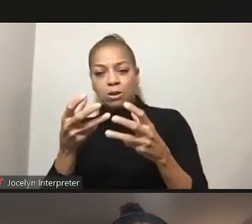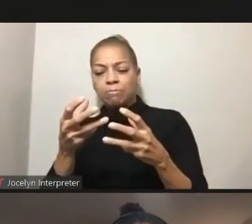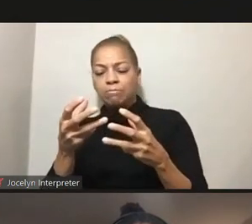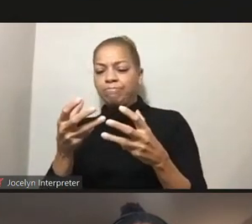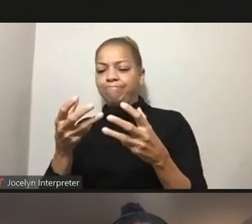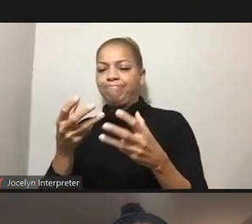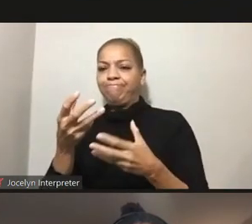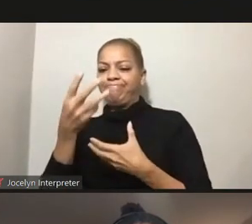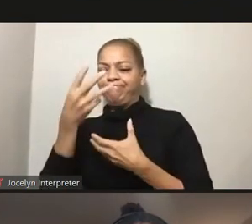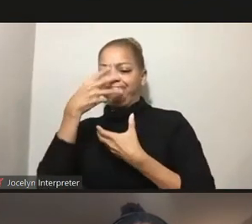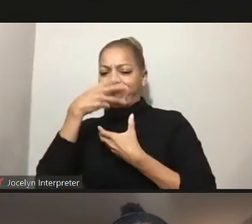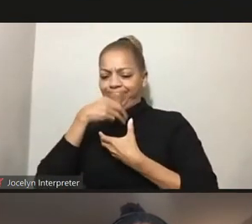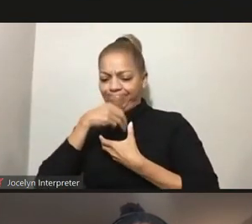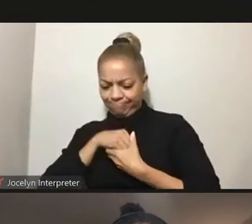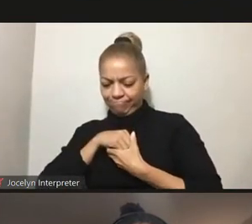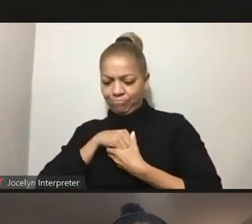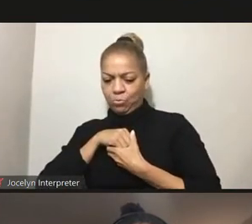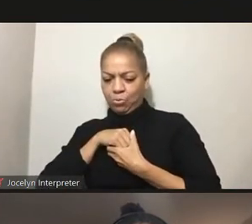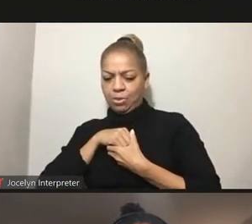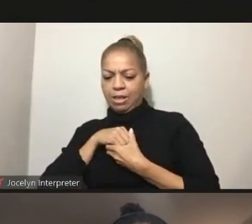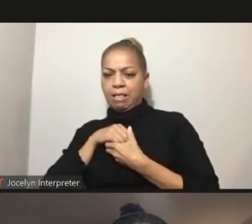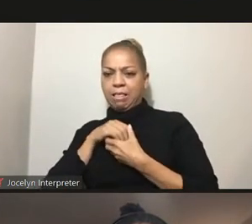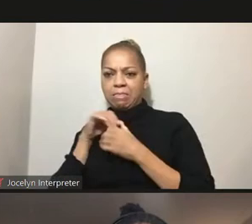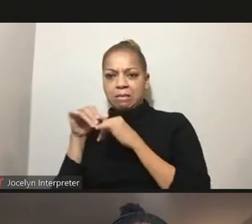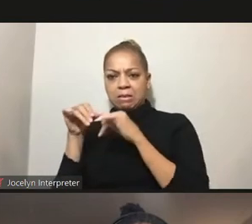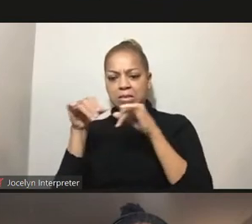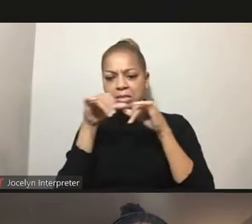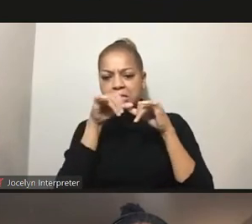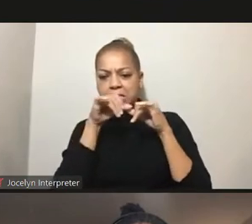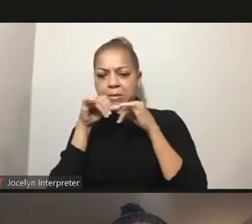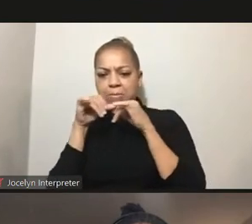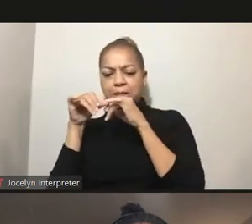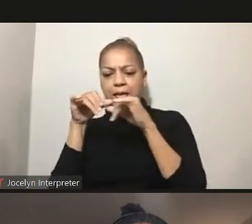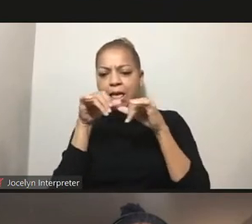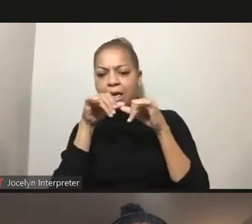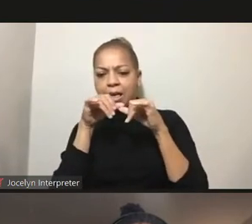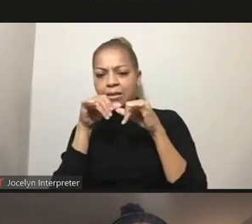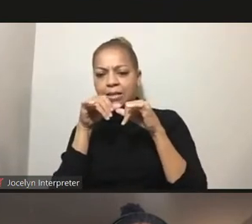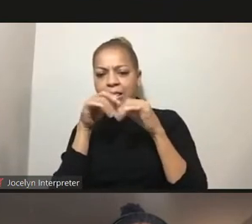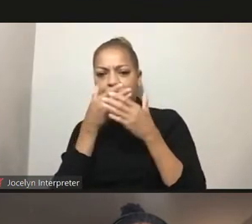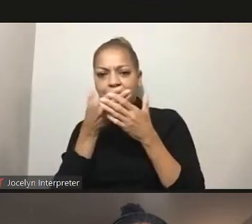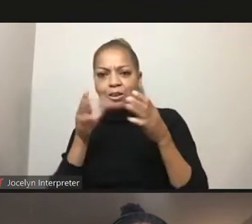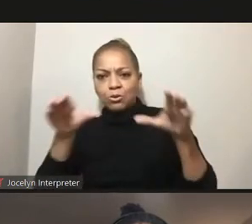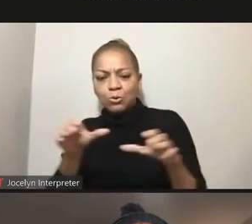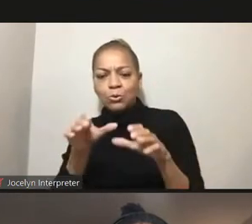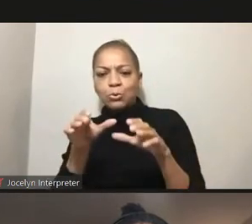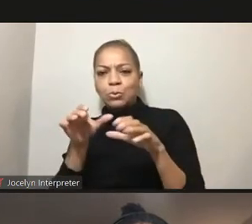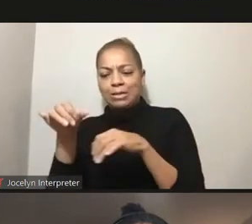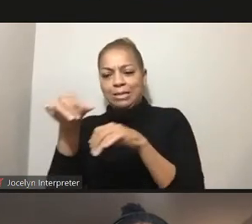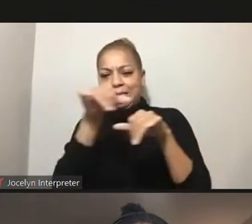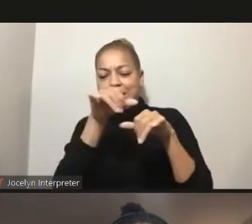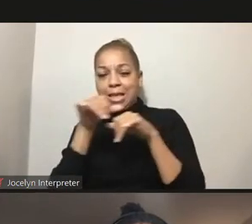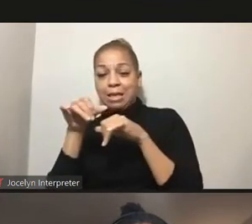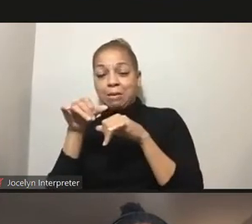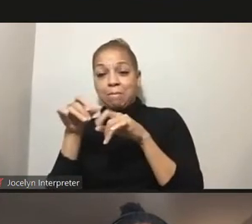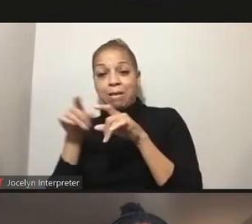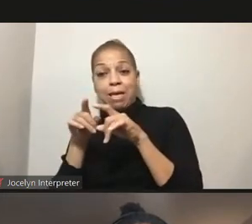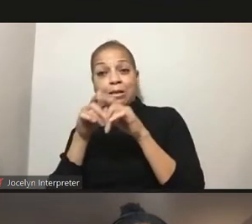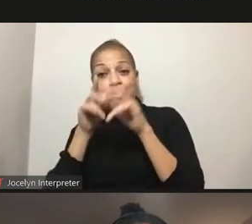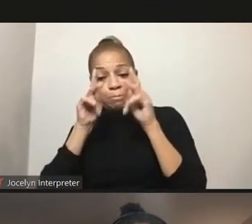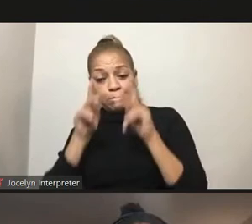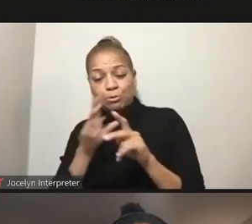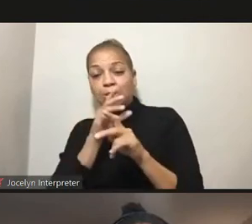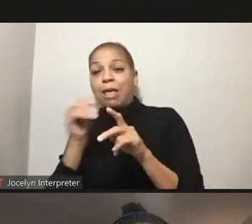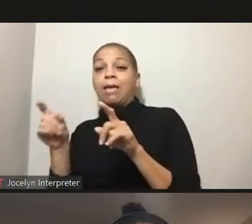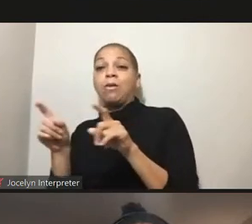the similarities of the container in which you occupy as a human being and as an artist?